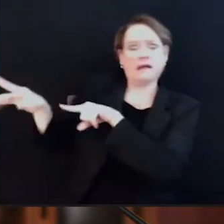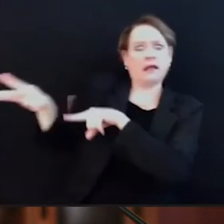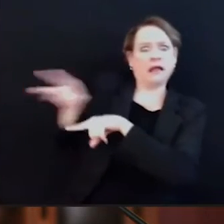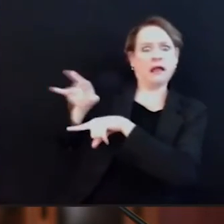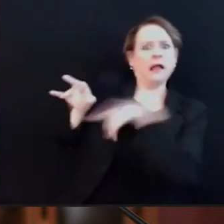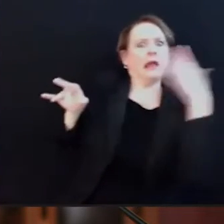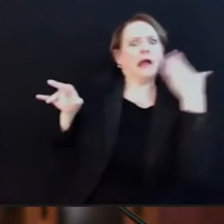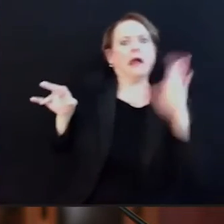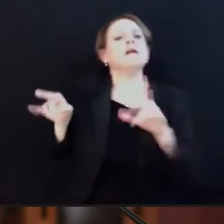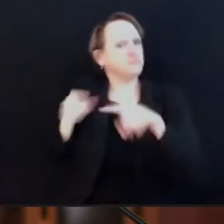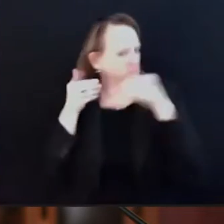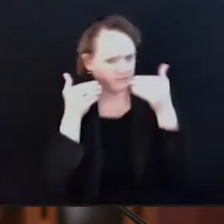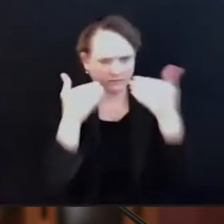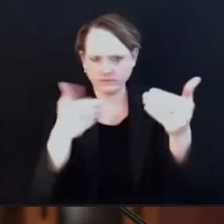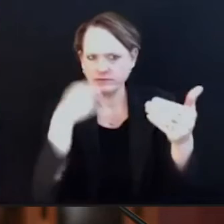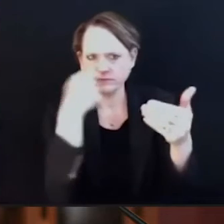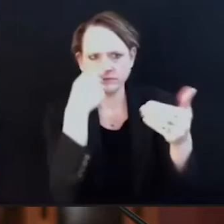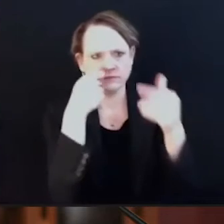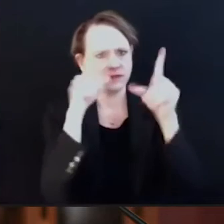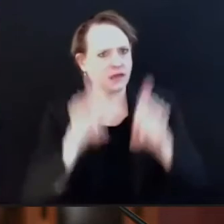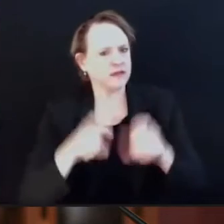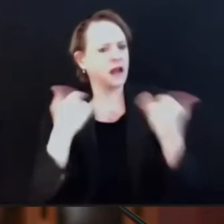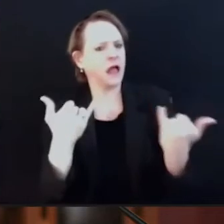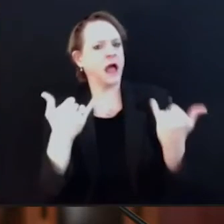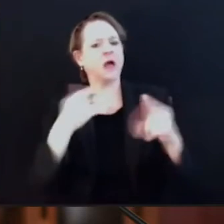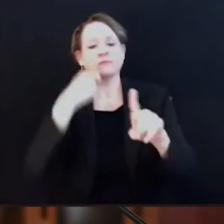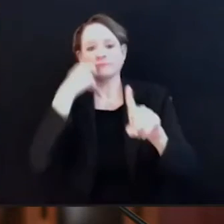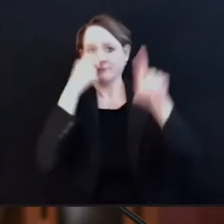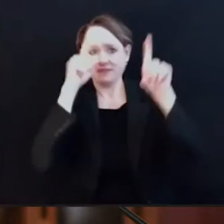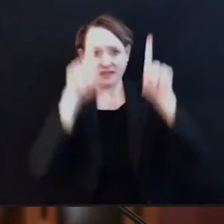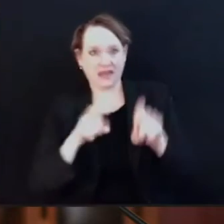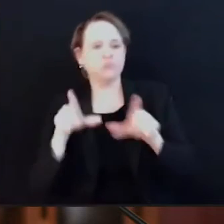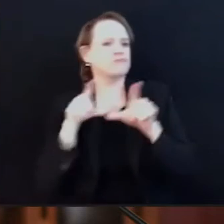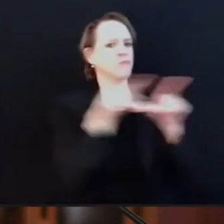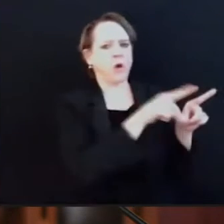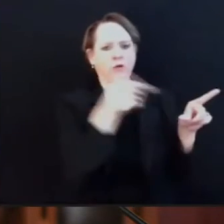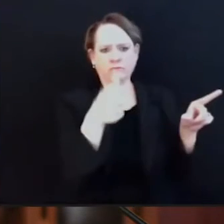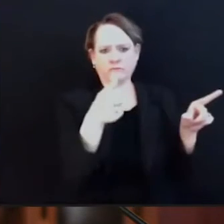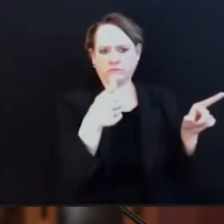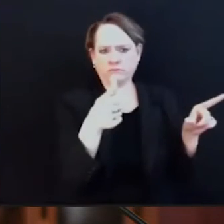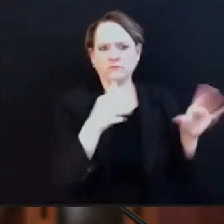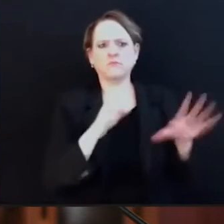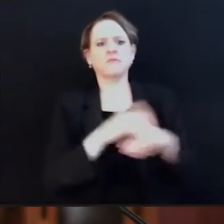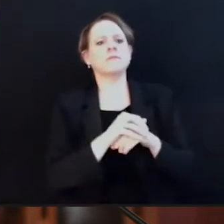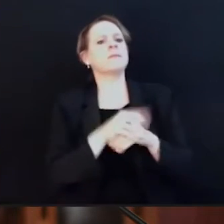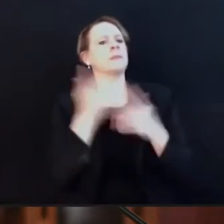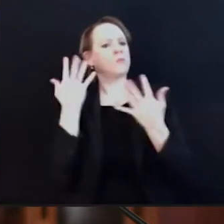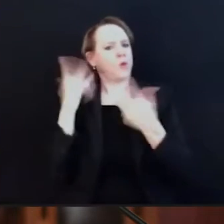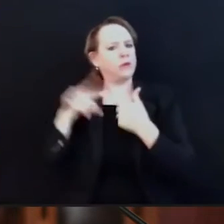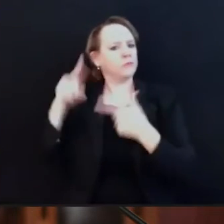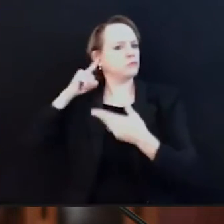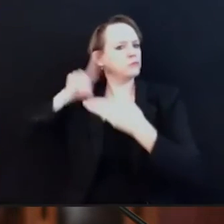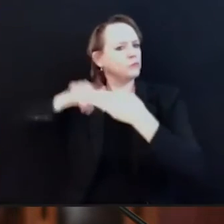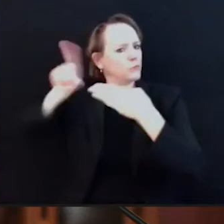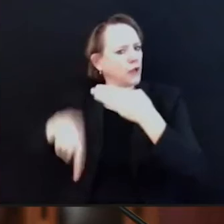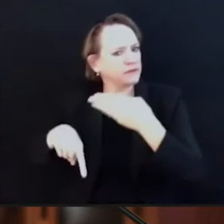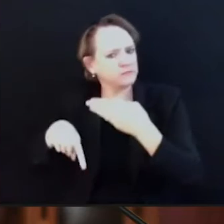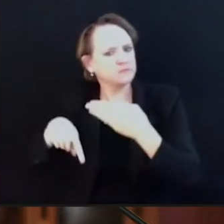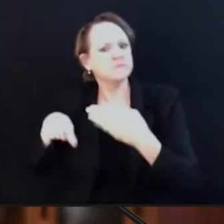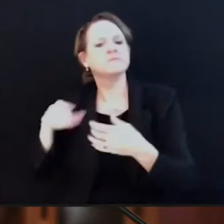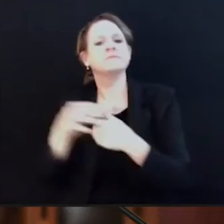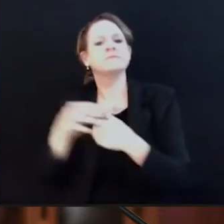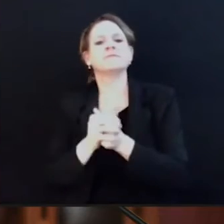test positive, and please help our contact tracers by calling your own contacts and encouraging them to get tested